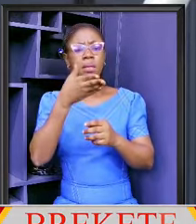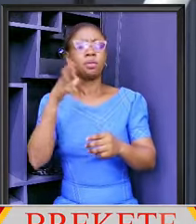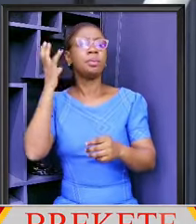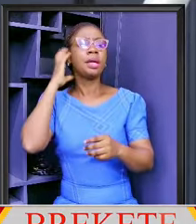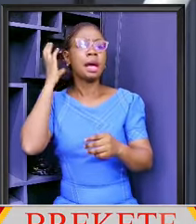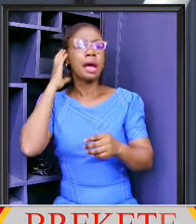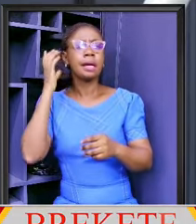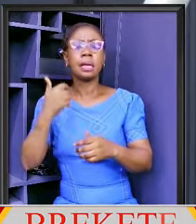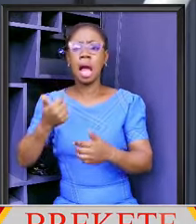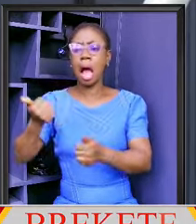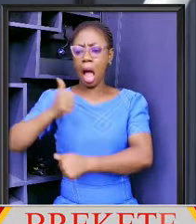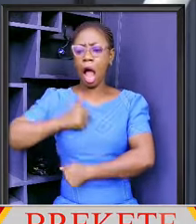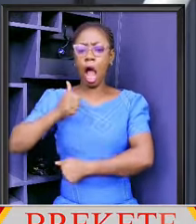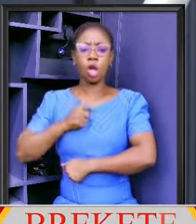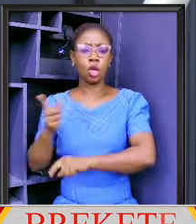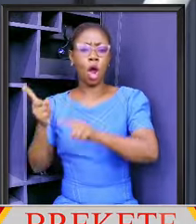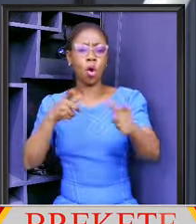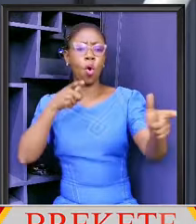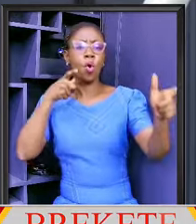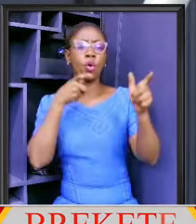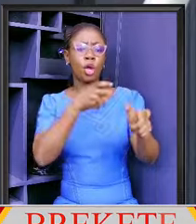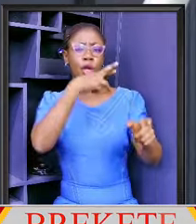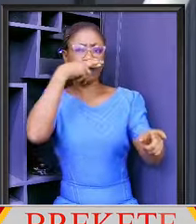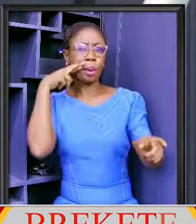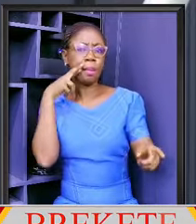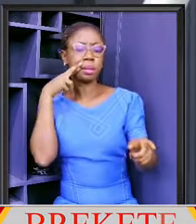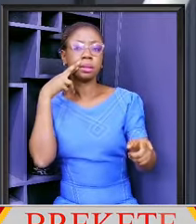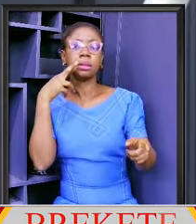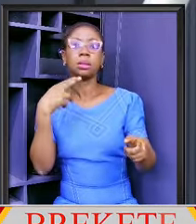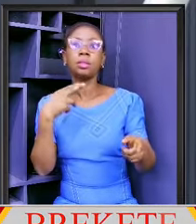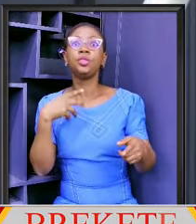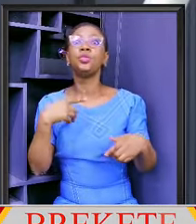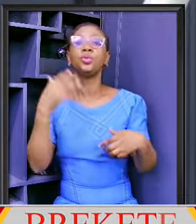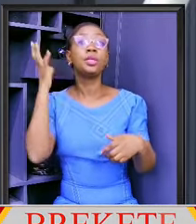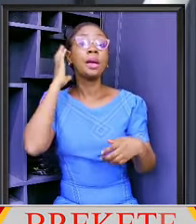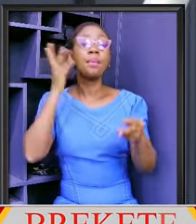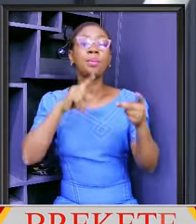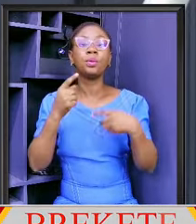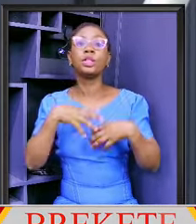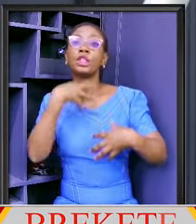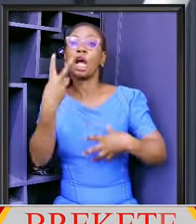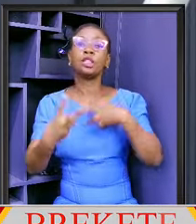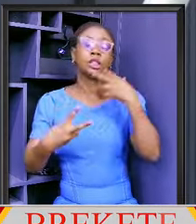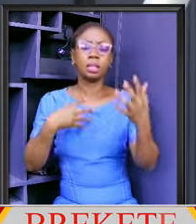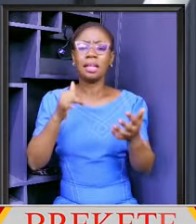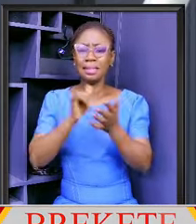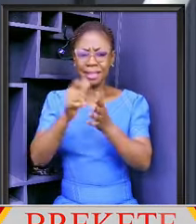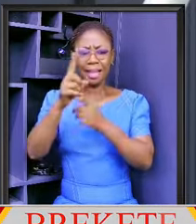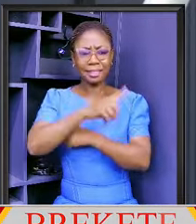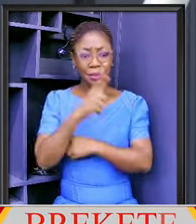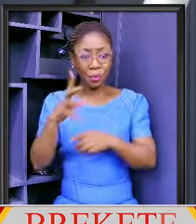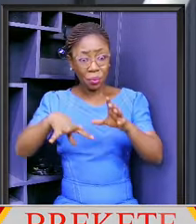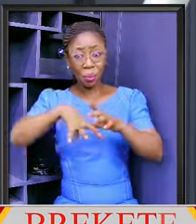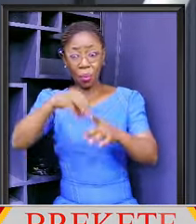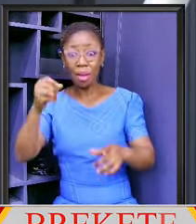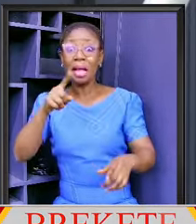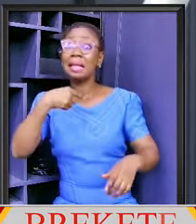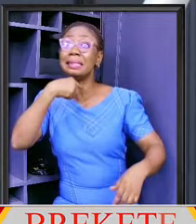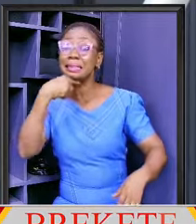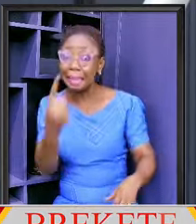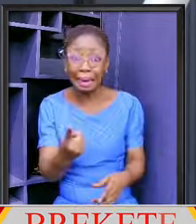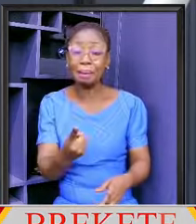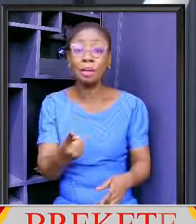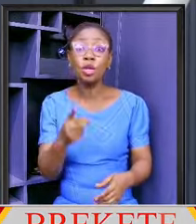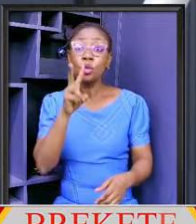back. Openly. You go hear some people, they just say, whoa. That day when they come out, I tell them, say, make 2 o'clock no good to come